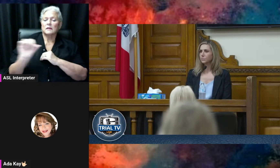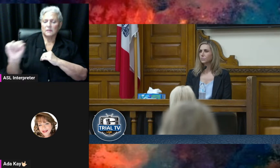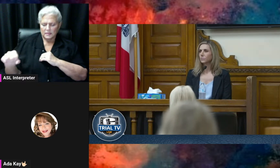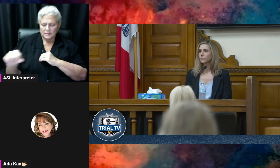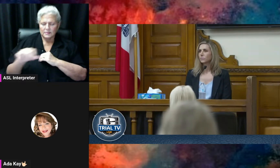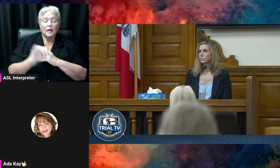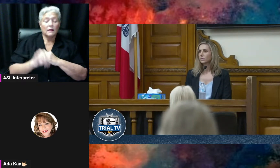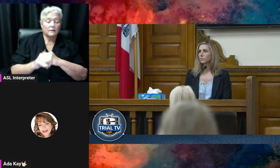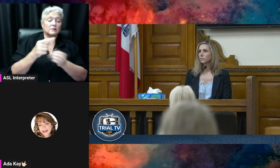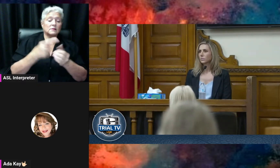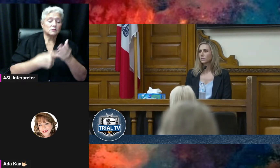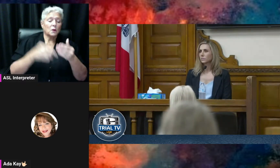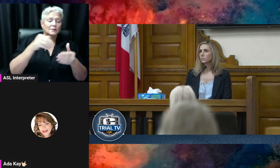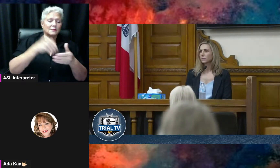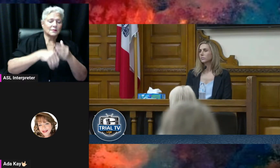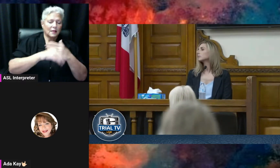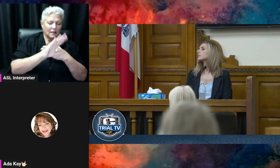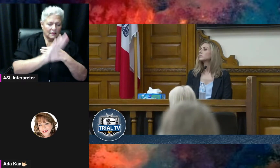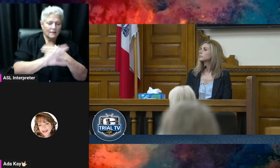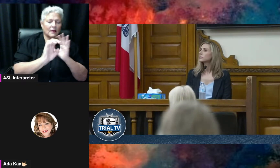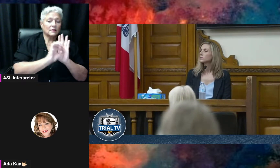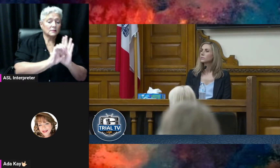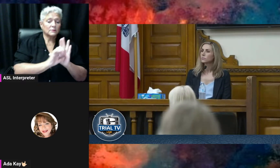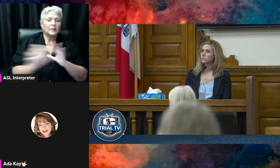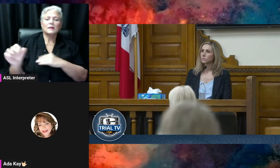Yes. Move to